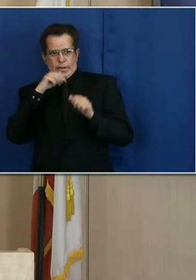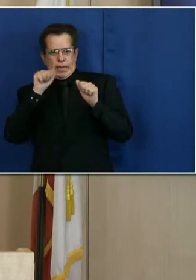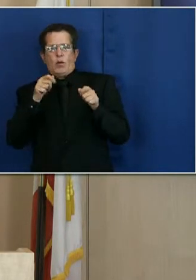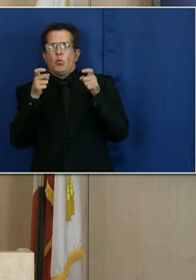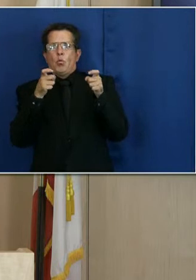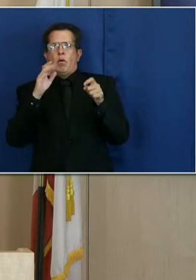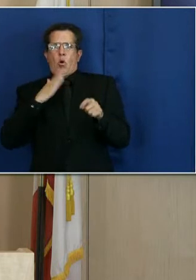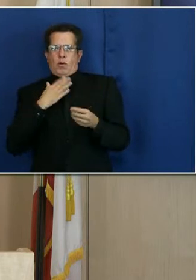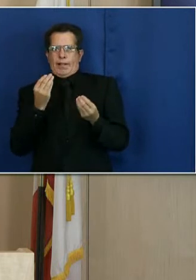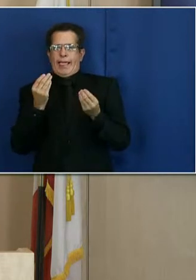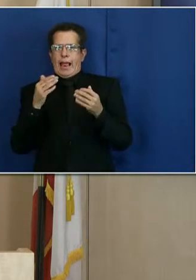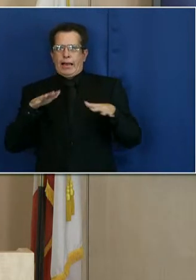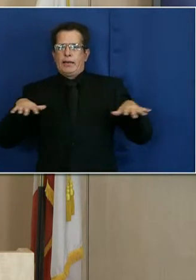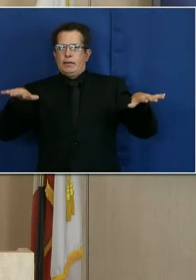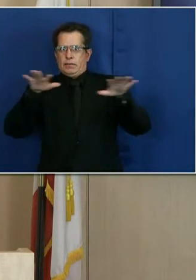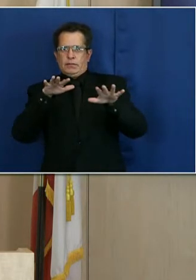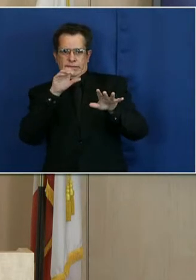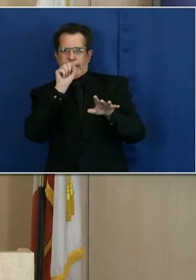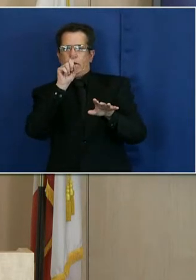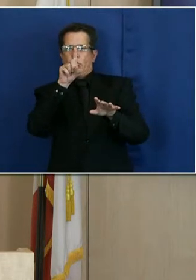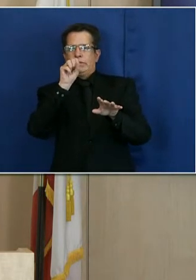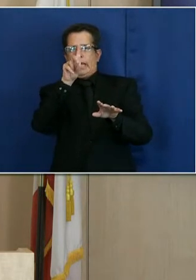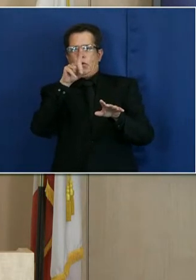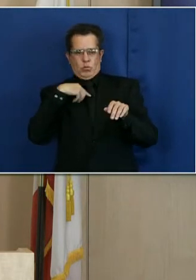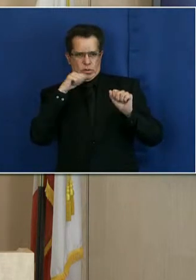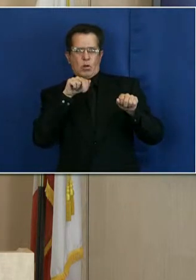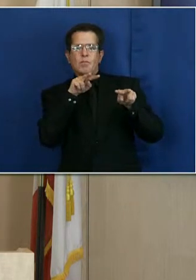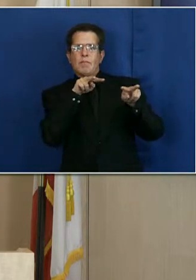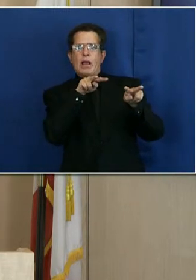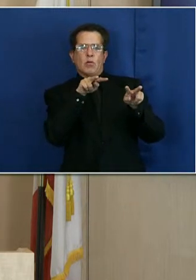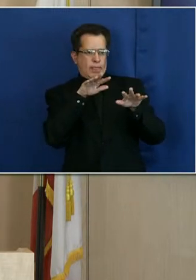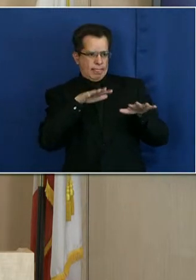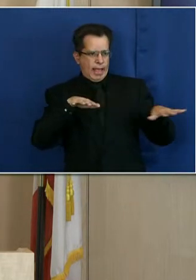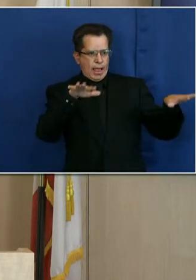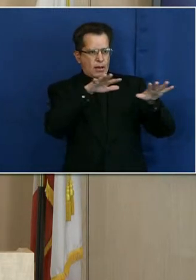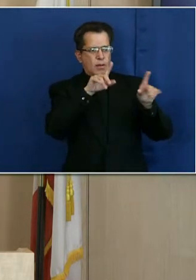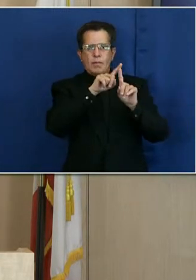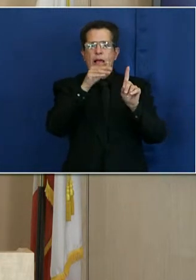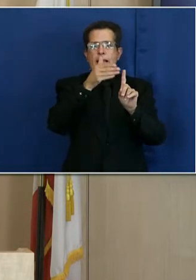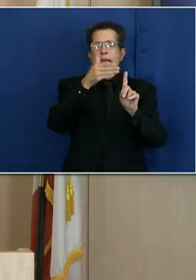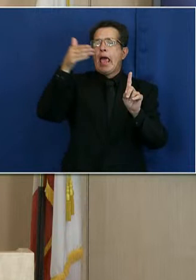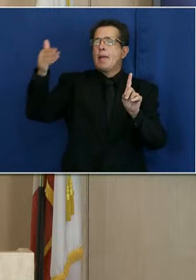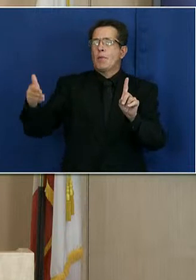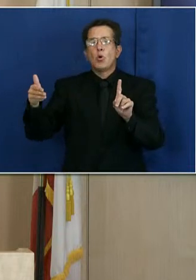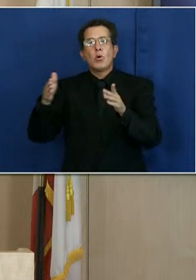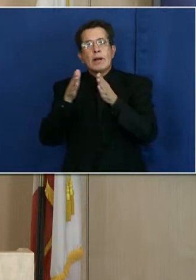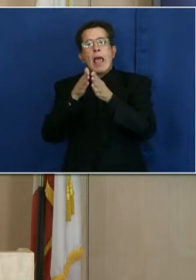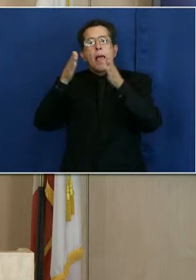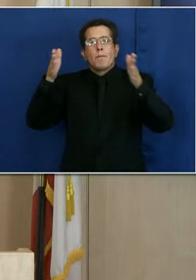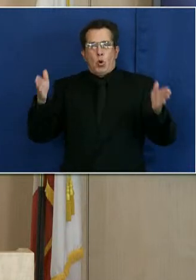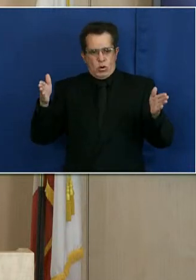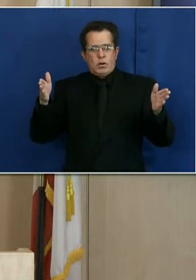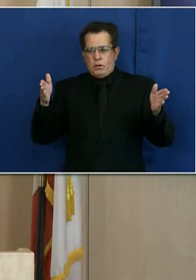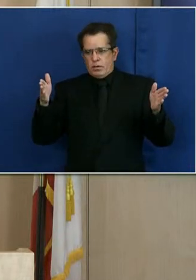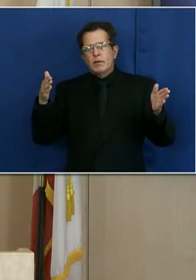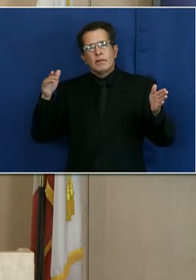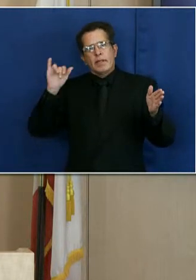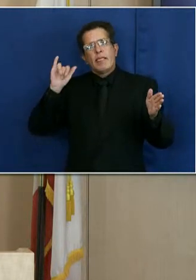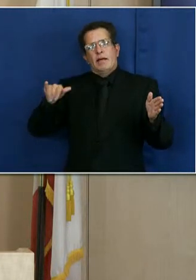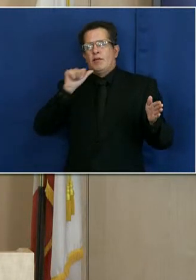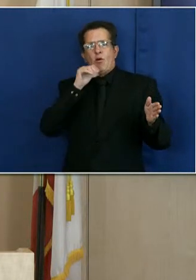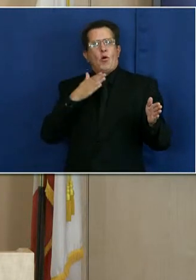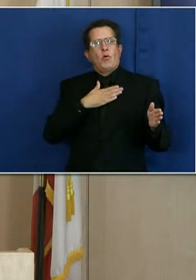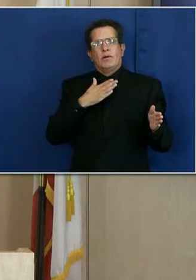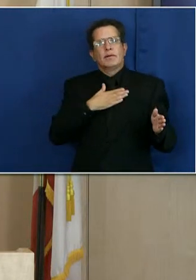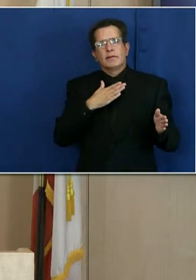the land that SDSU resides on. In our neighboring community, you know, as part of being good neighbors, we have stepped up a number of different